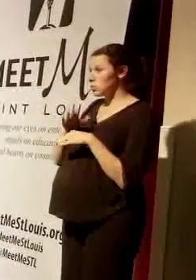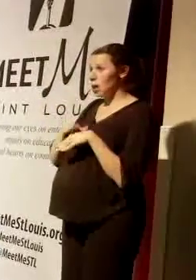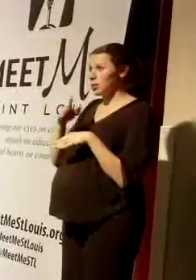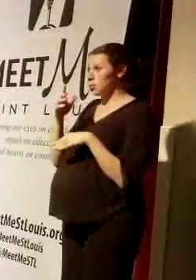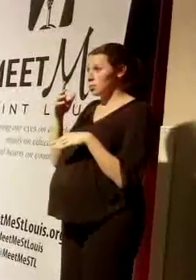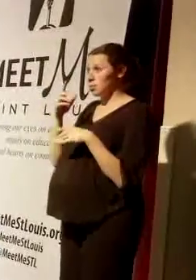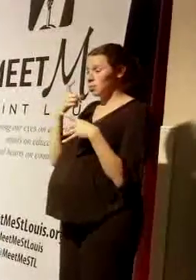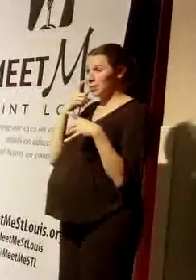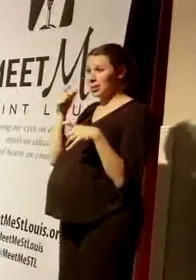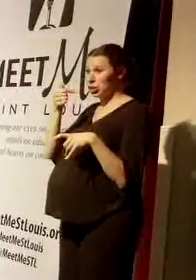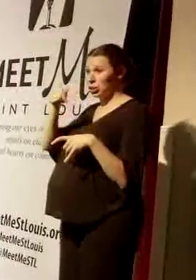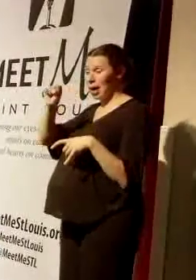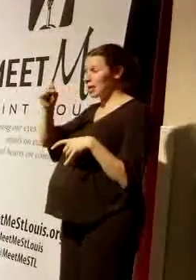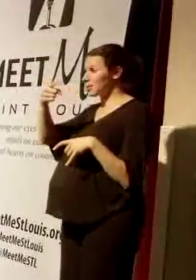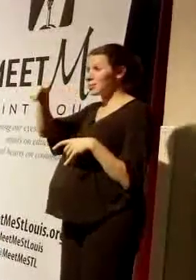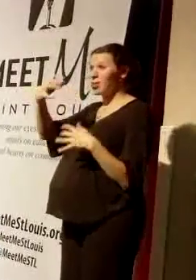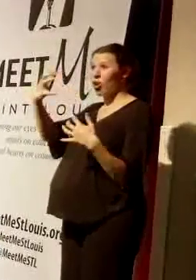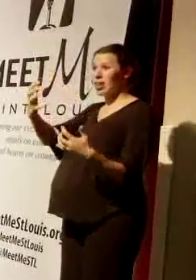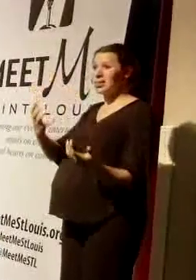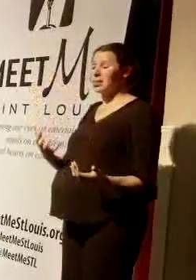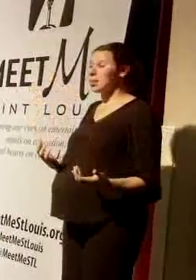the audience?